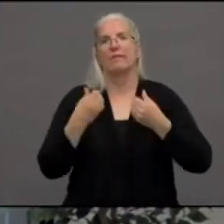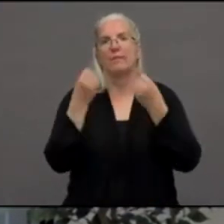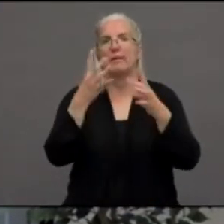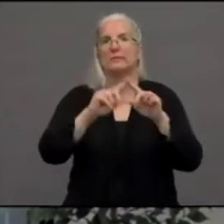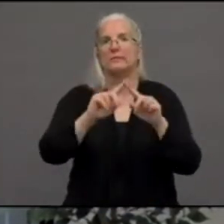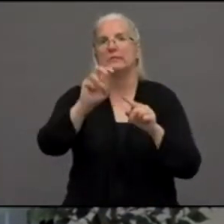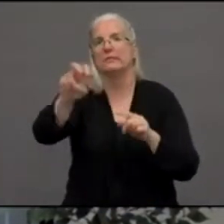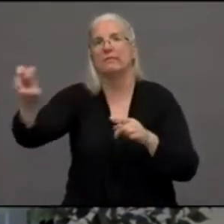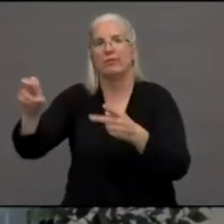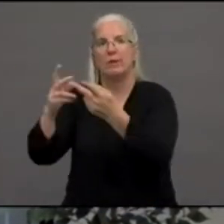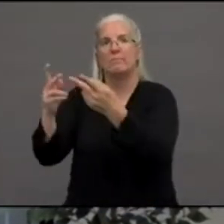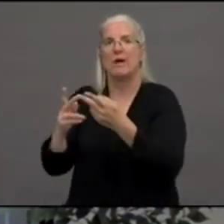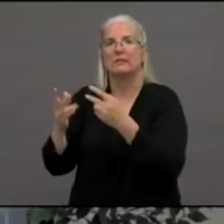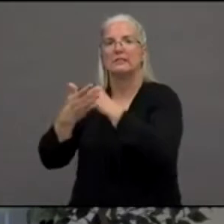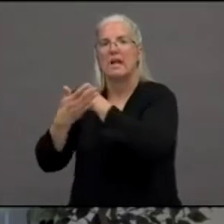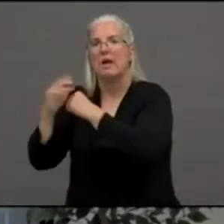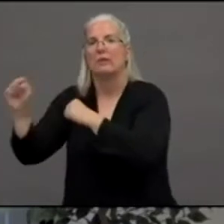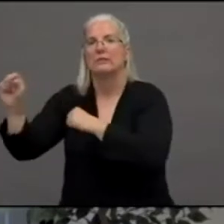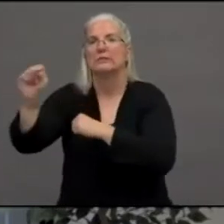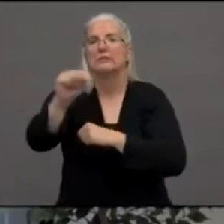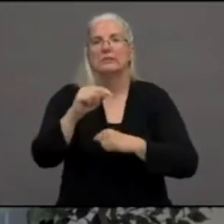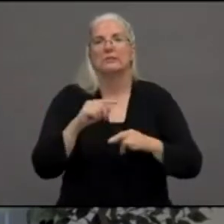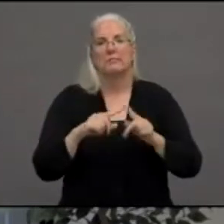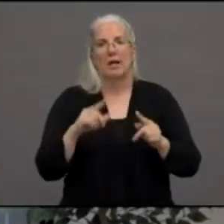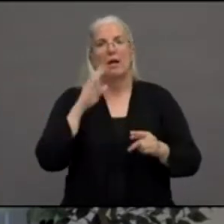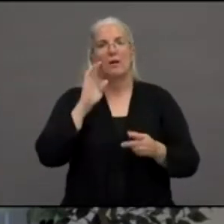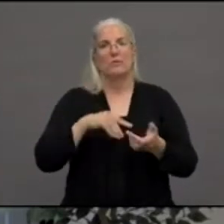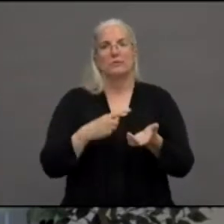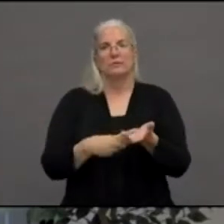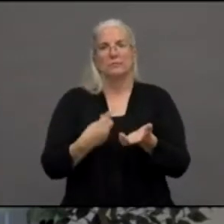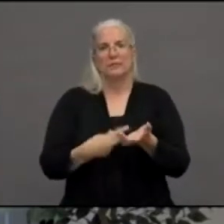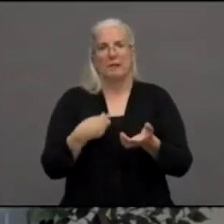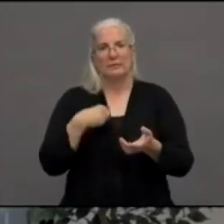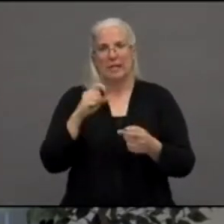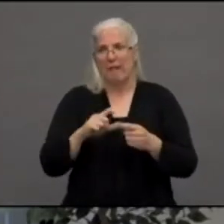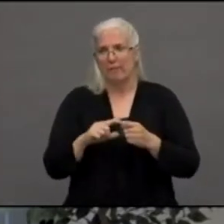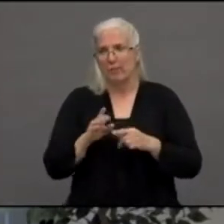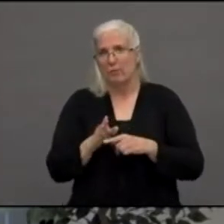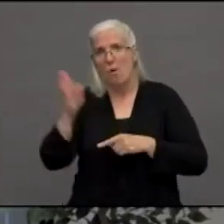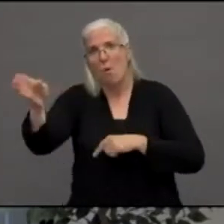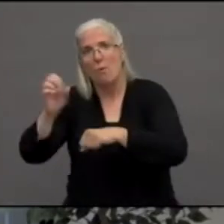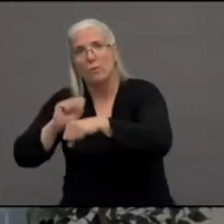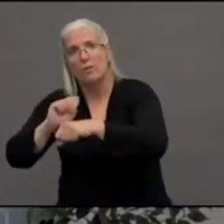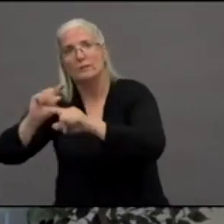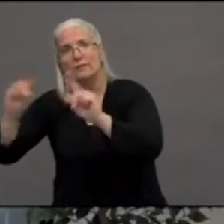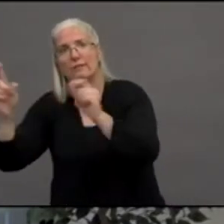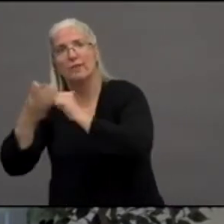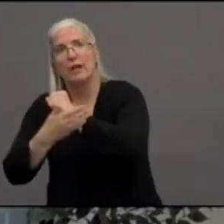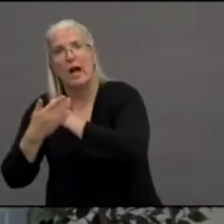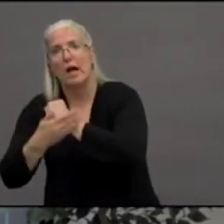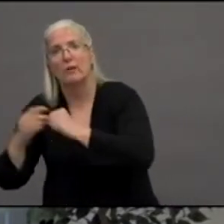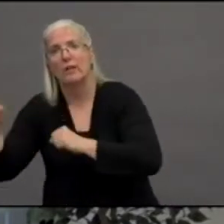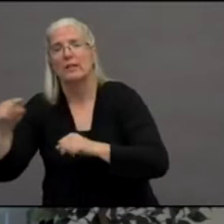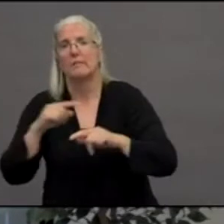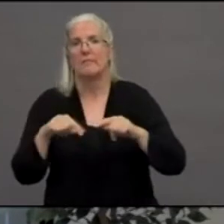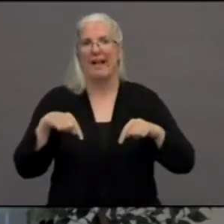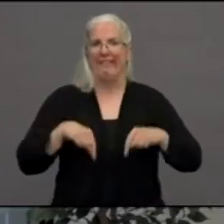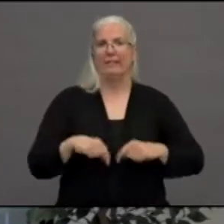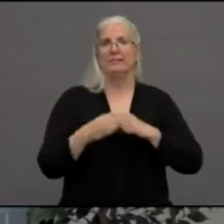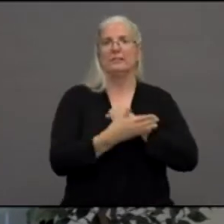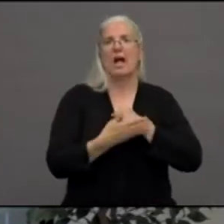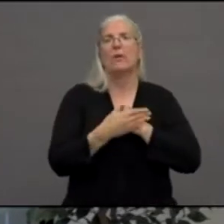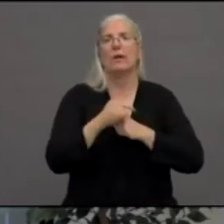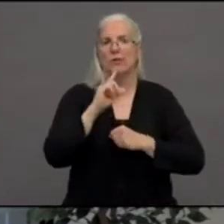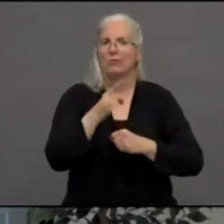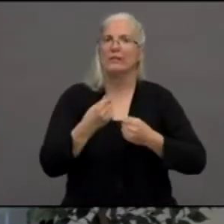some point. But this county does a great job of taking care of the people, and I don't say it because I work here, but